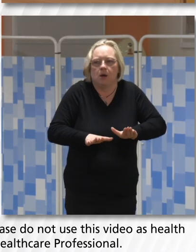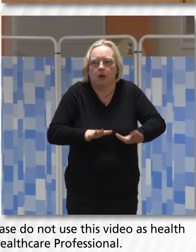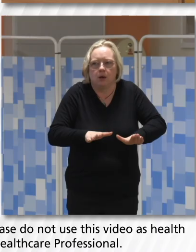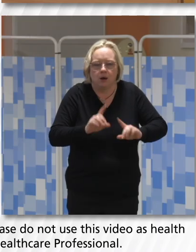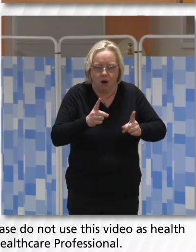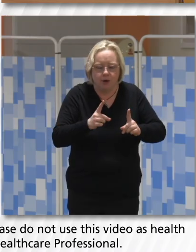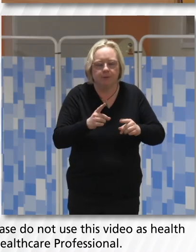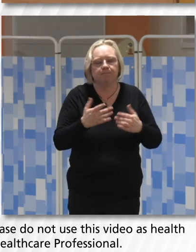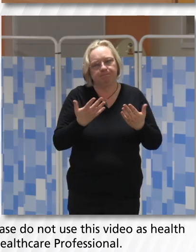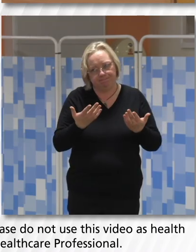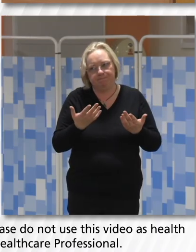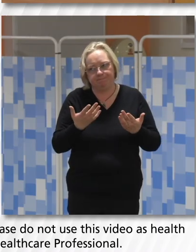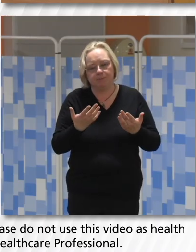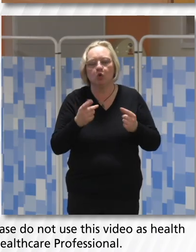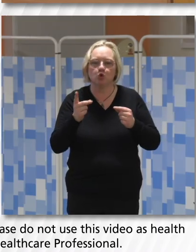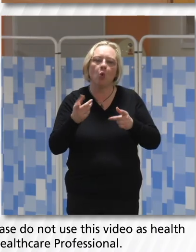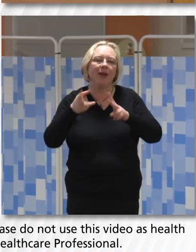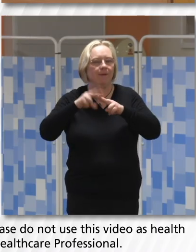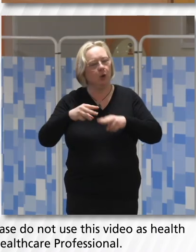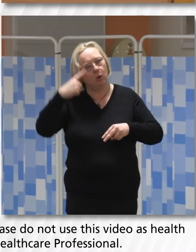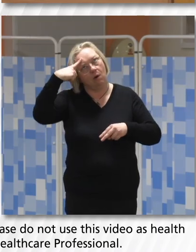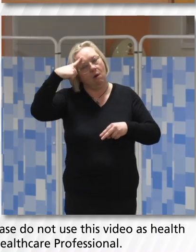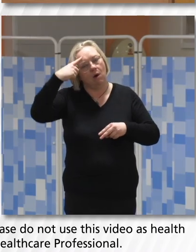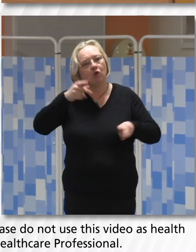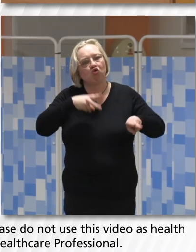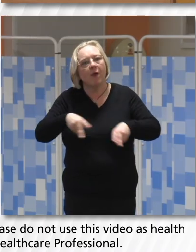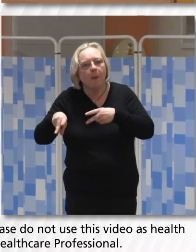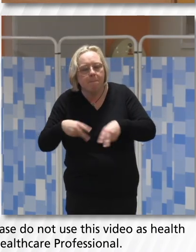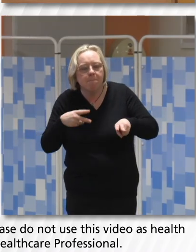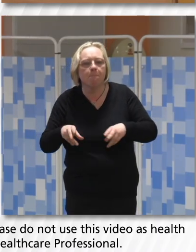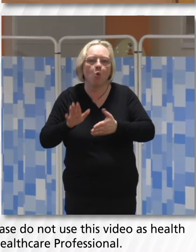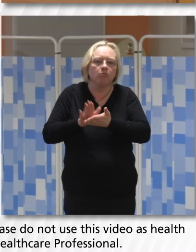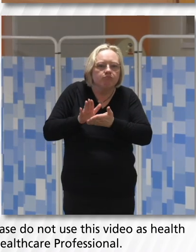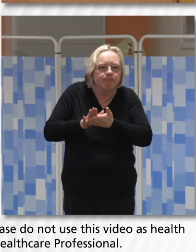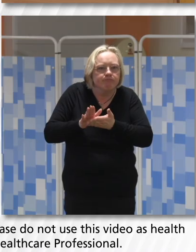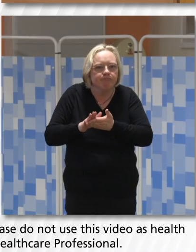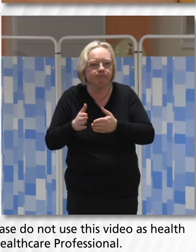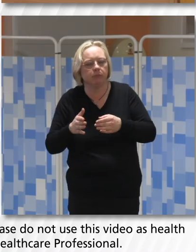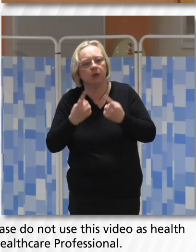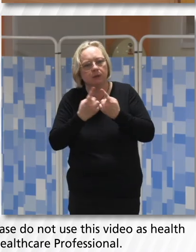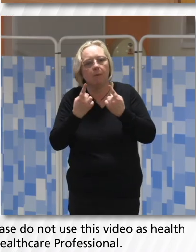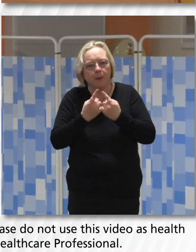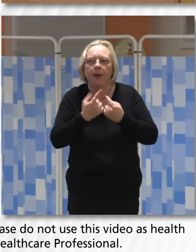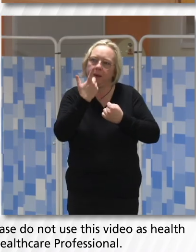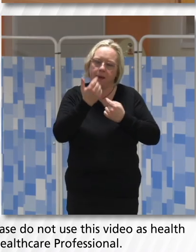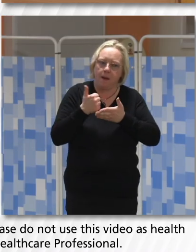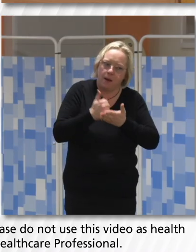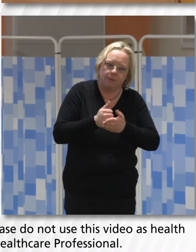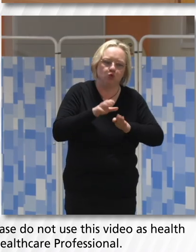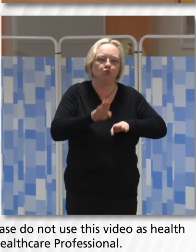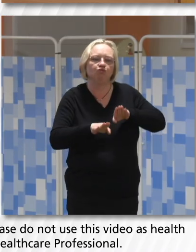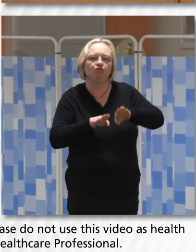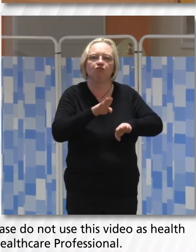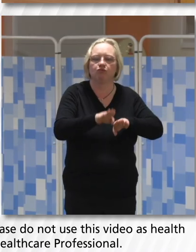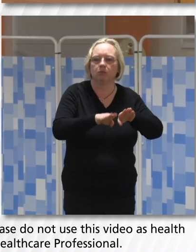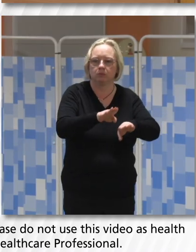is something that they produce from their own body. It's just if you can't take a step forward because you have this thing called freezing, you can rock from side